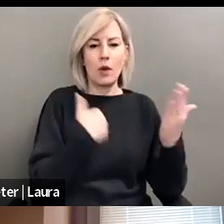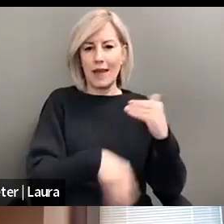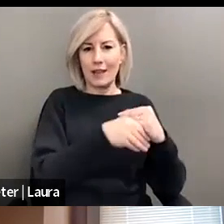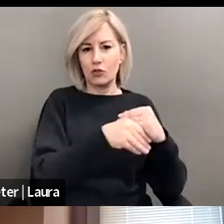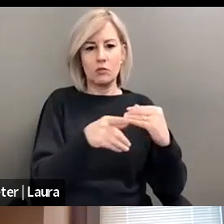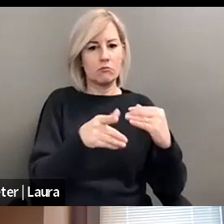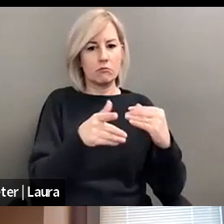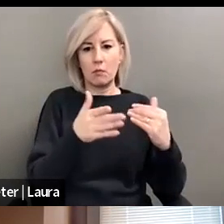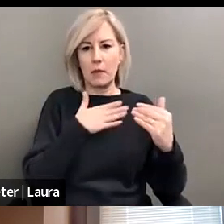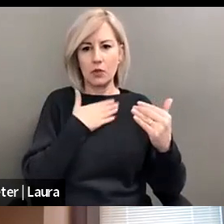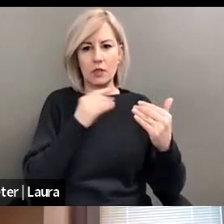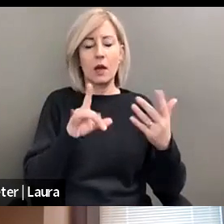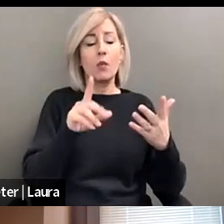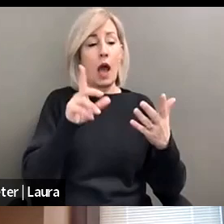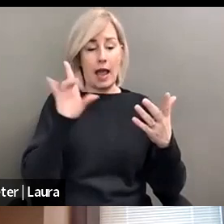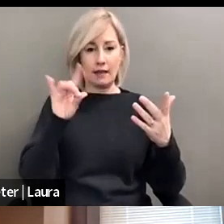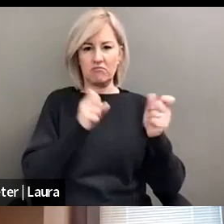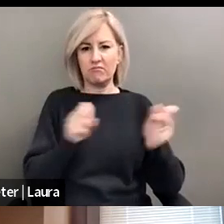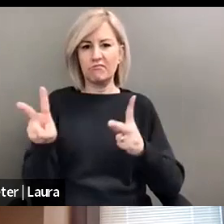those. I did put the registration link in.